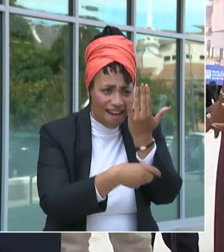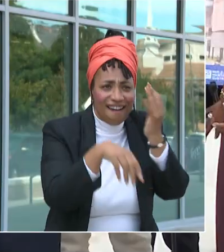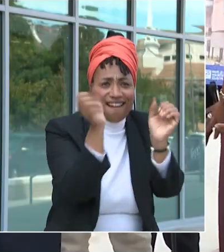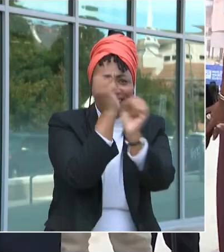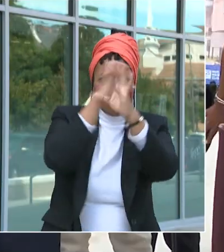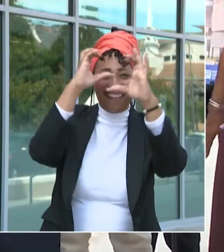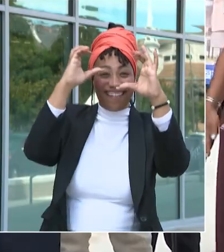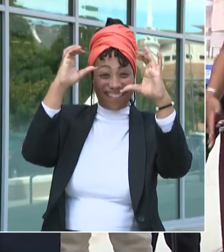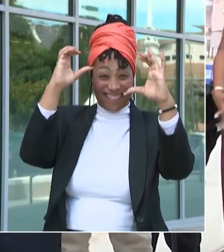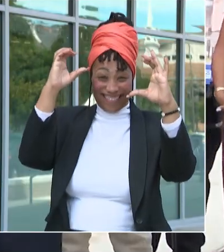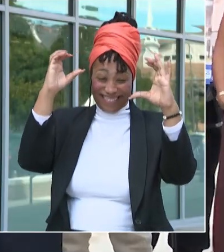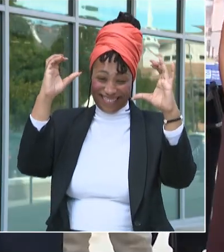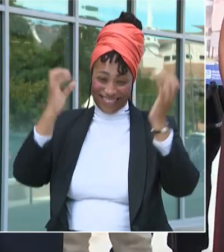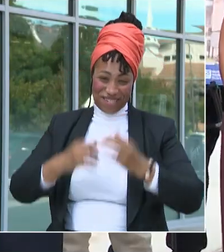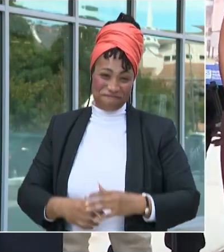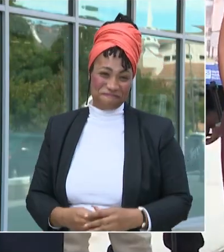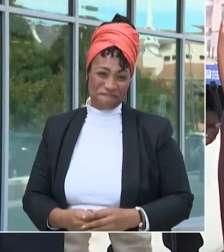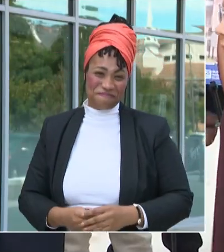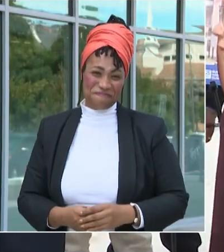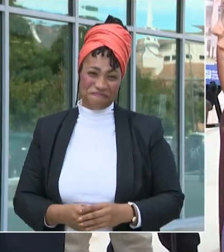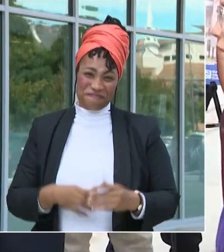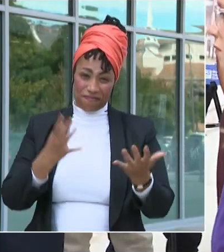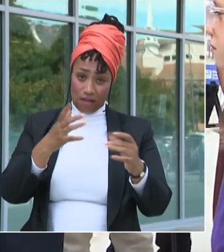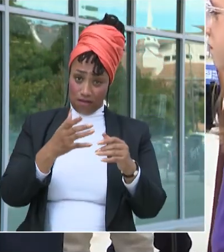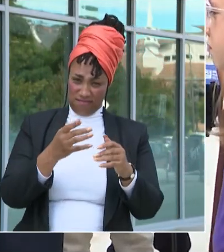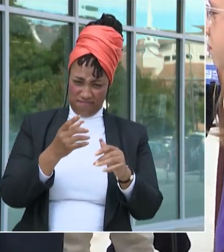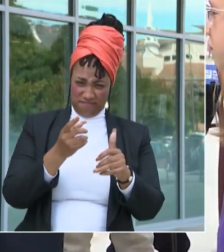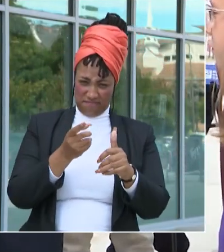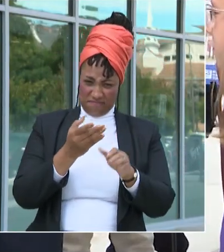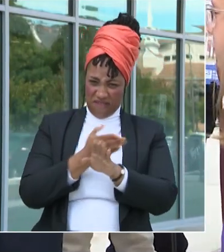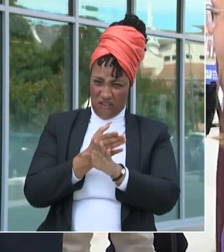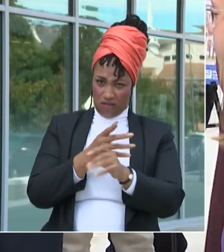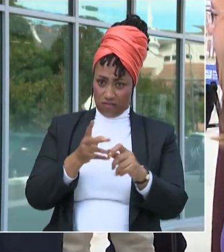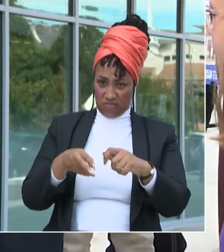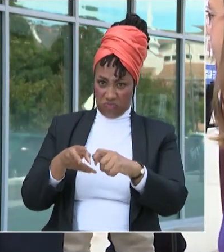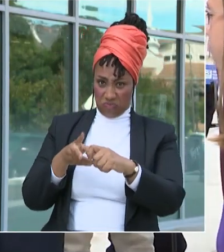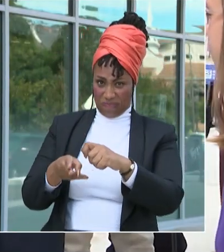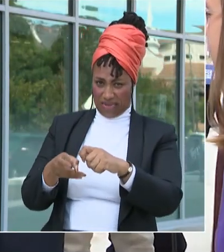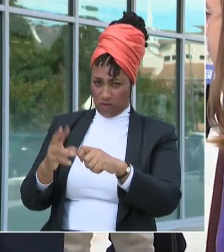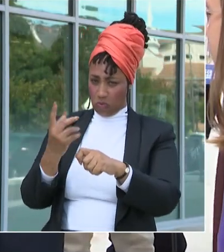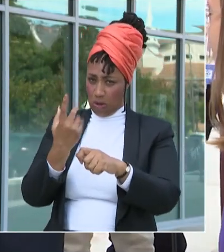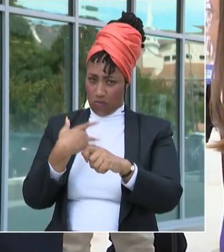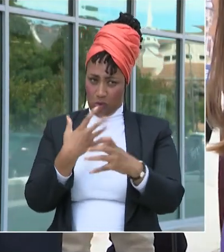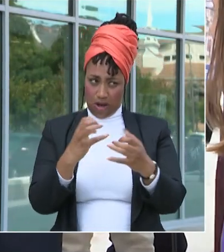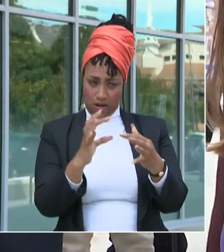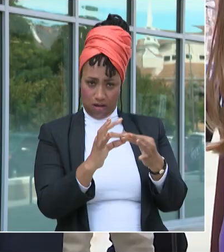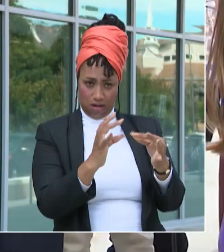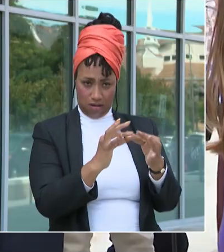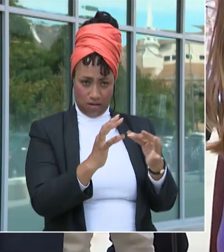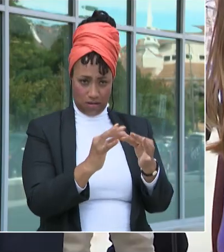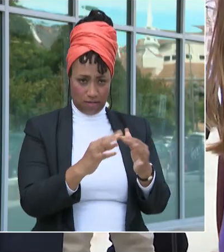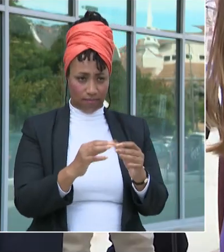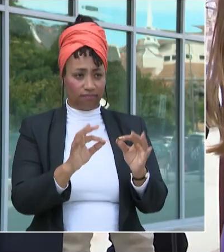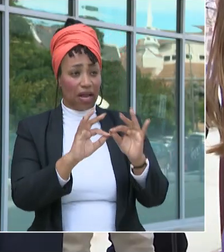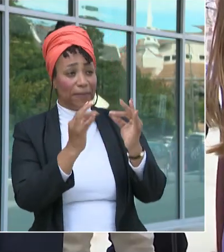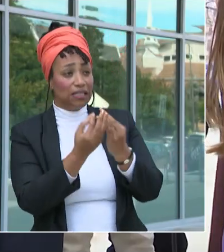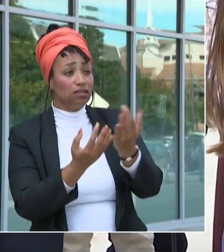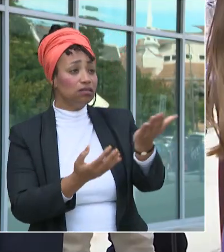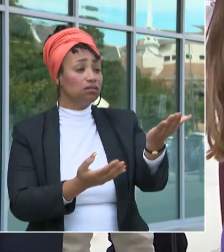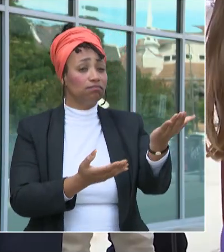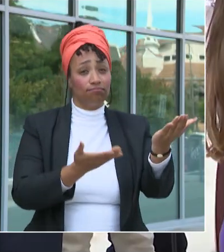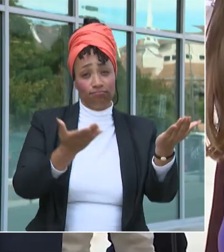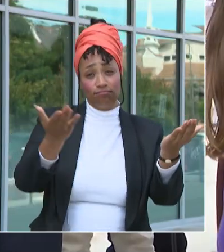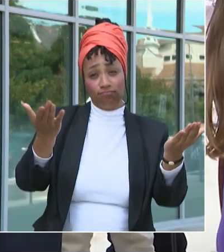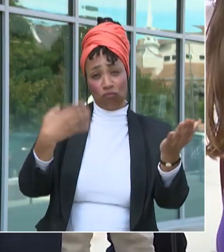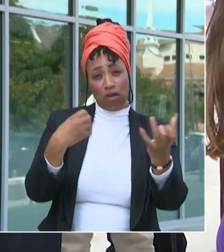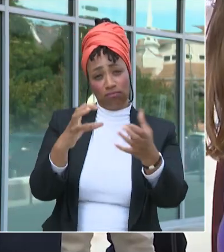we cut the ribbon, I do have one last message to our pre-K families. It is an honor to serve our